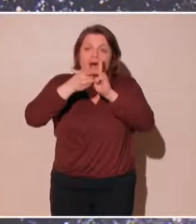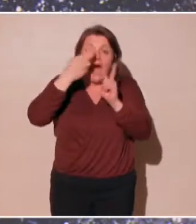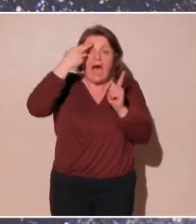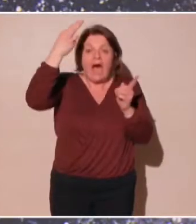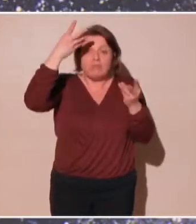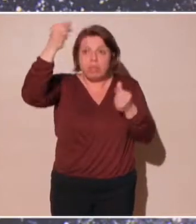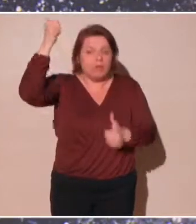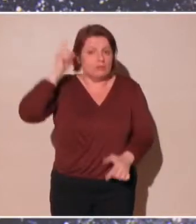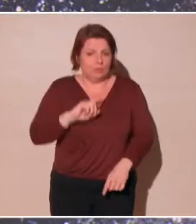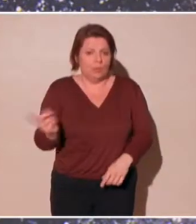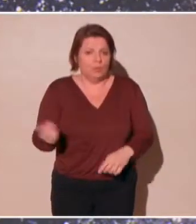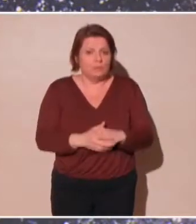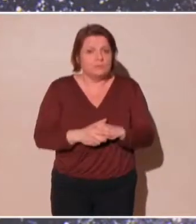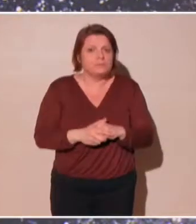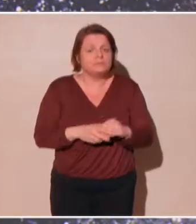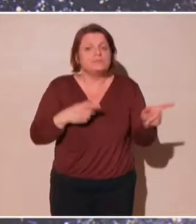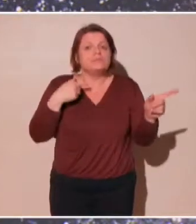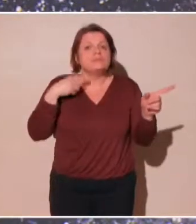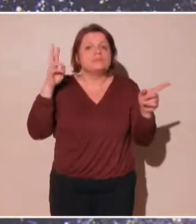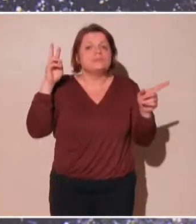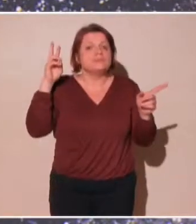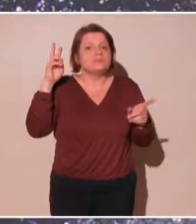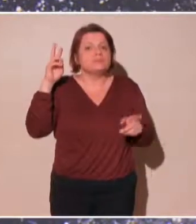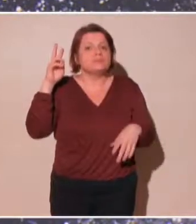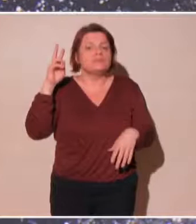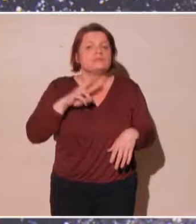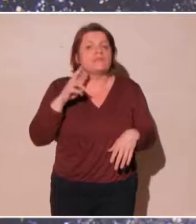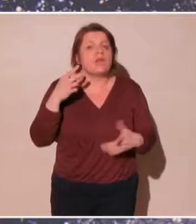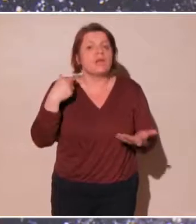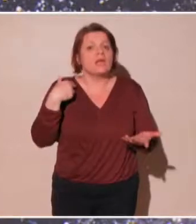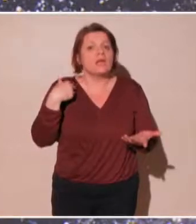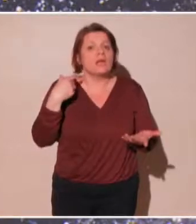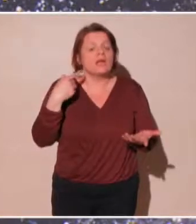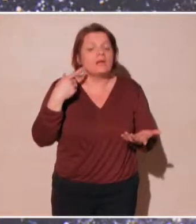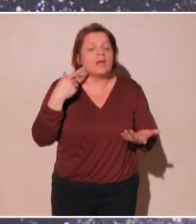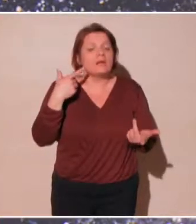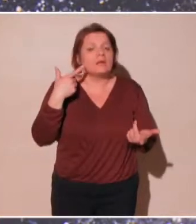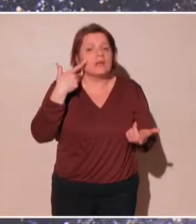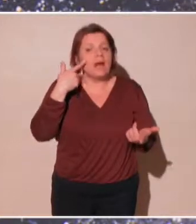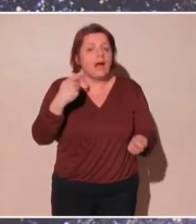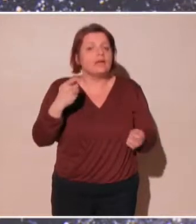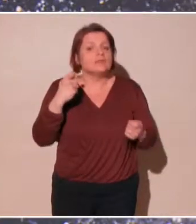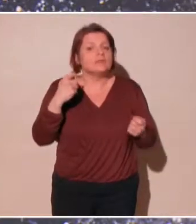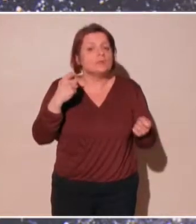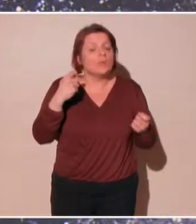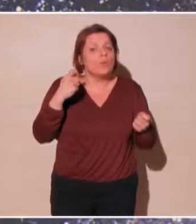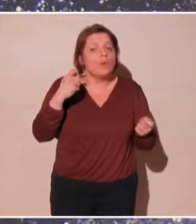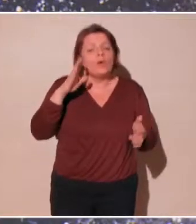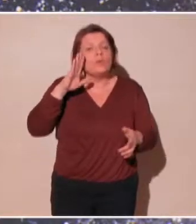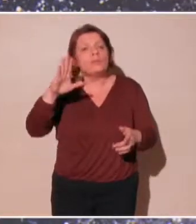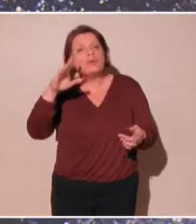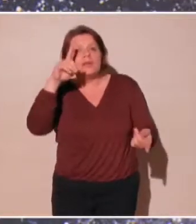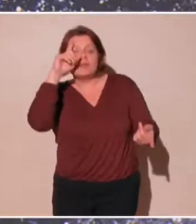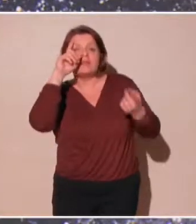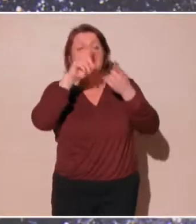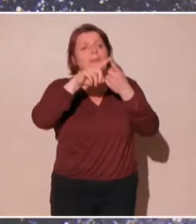a dystopia. And therefore, we must not give in to an European tropism,